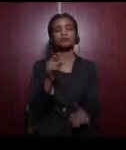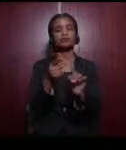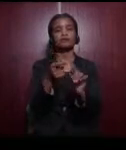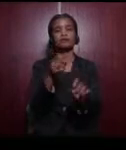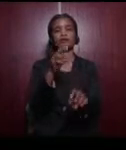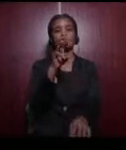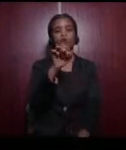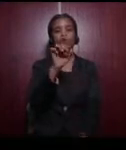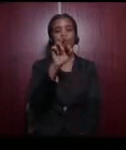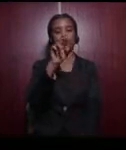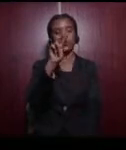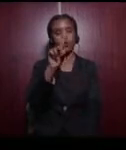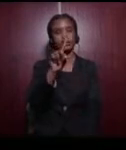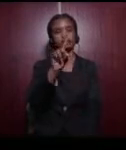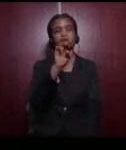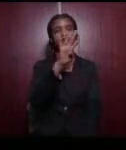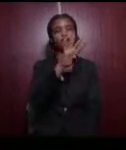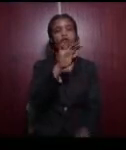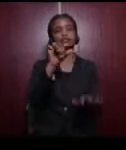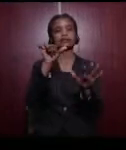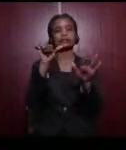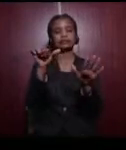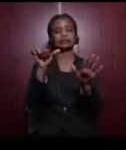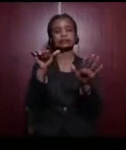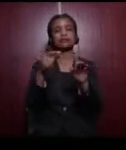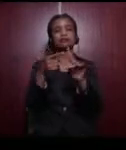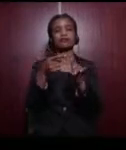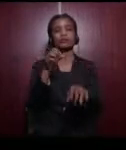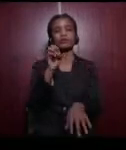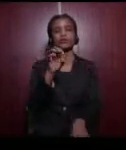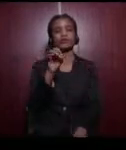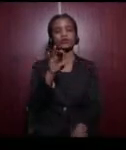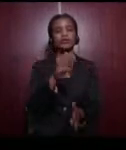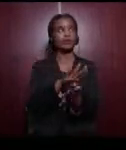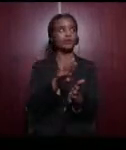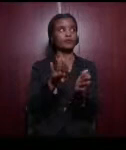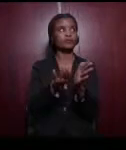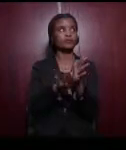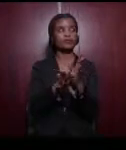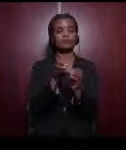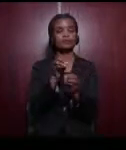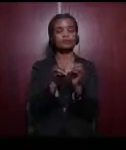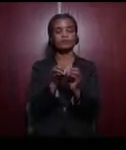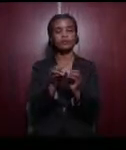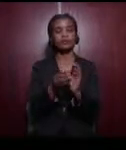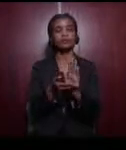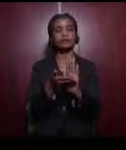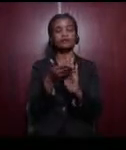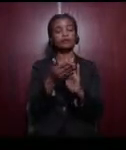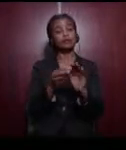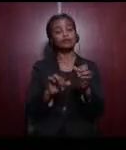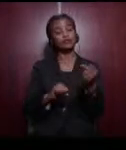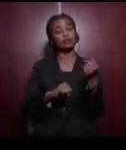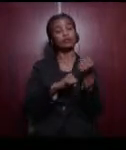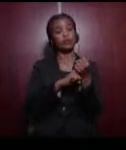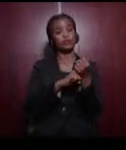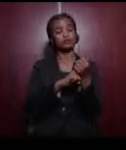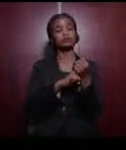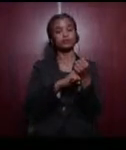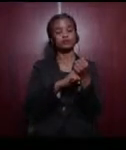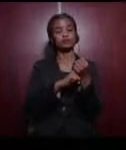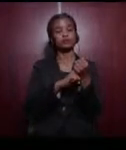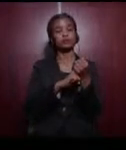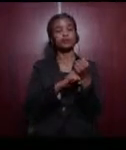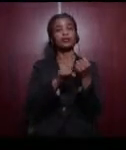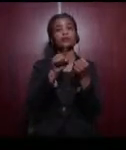I support the bill, and I support the condition. And if this